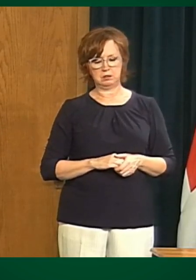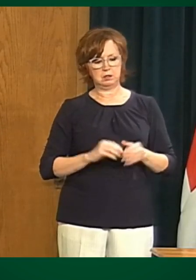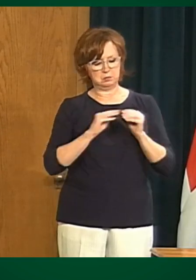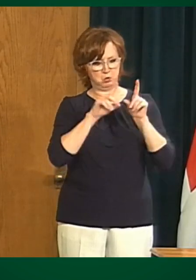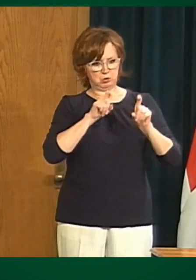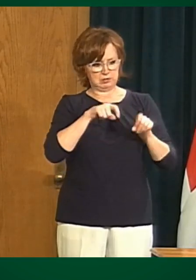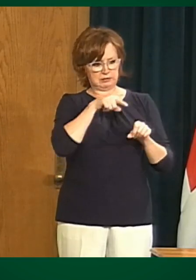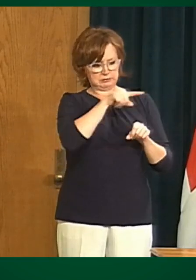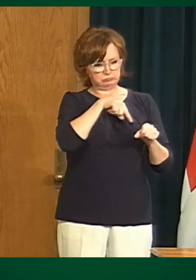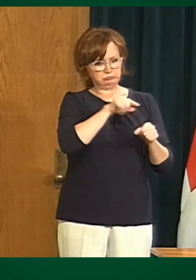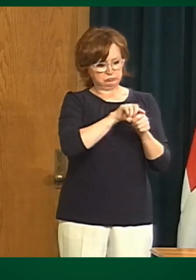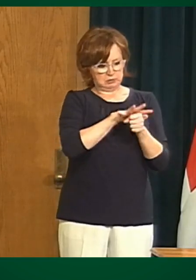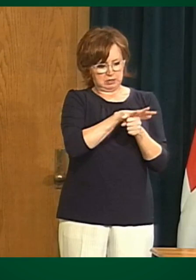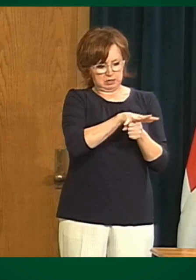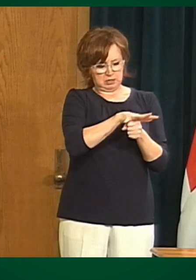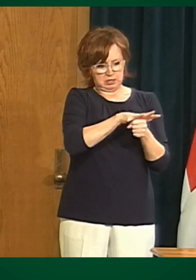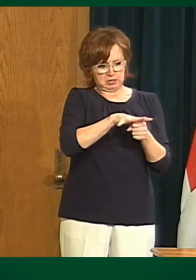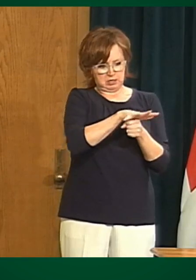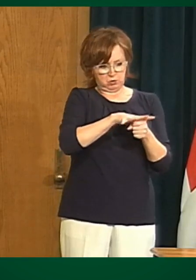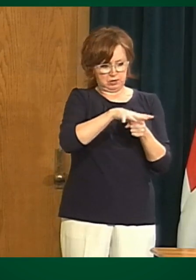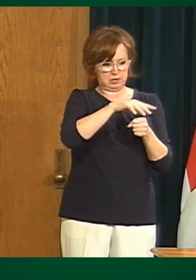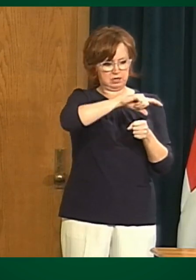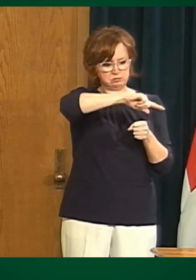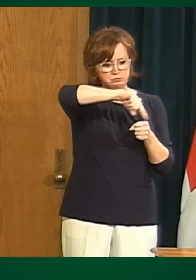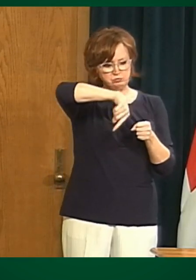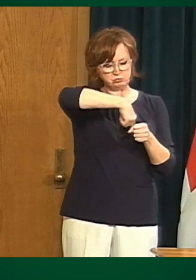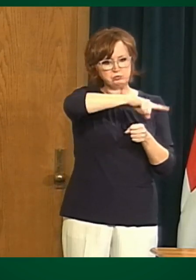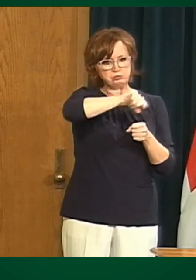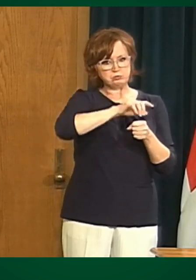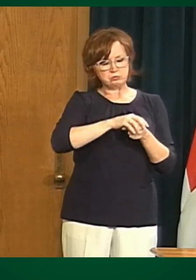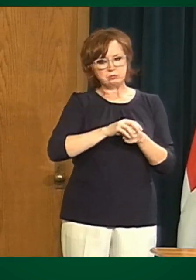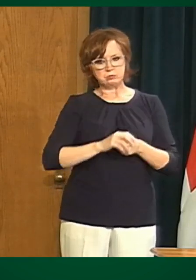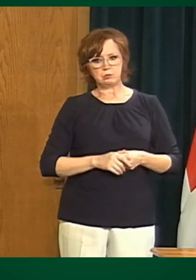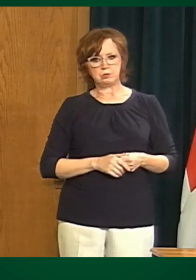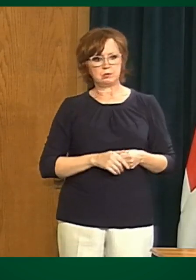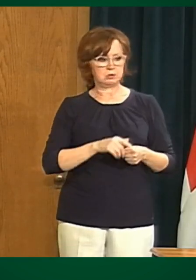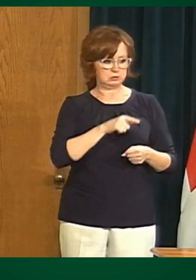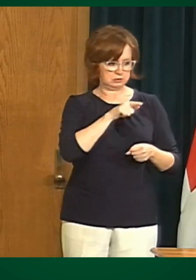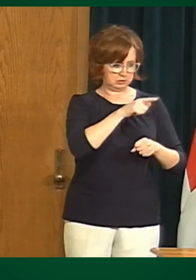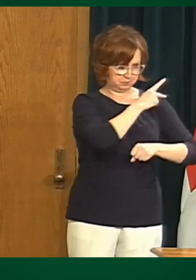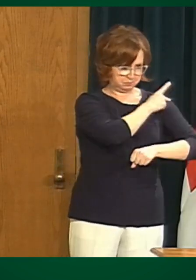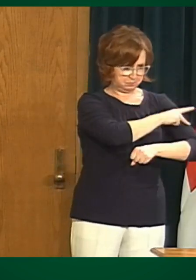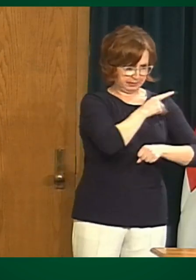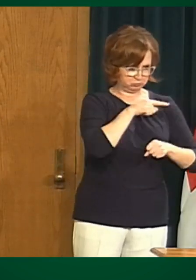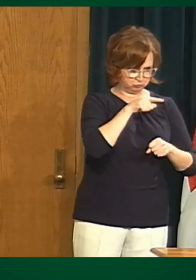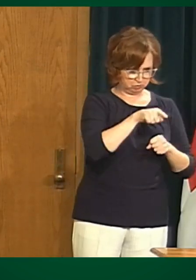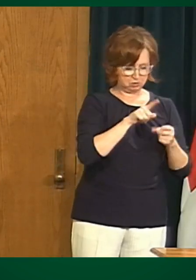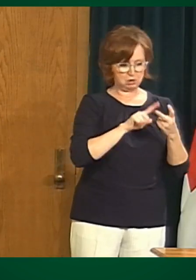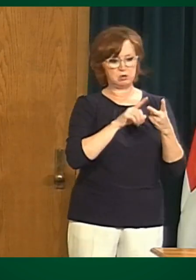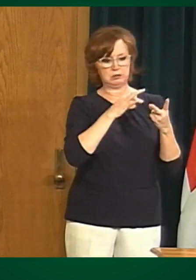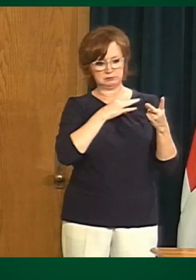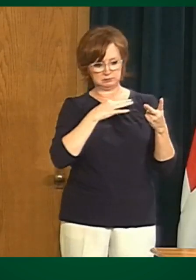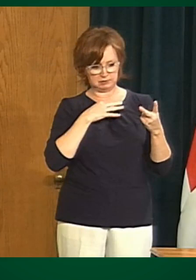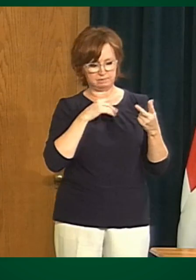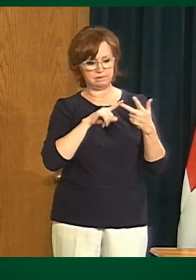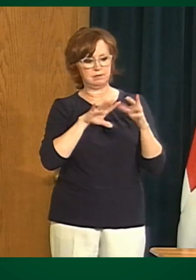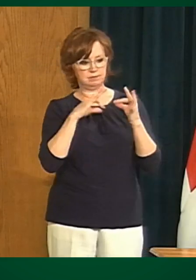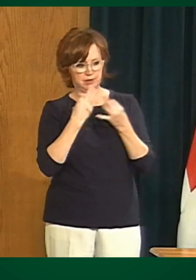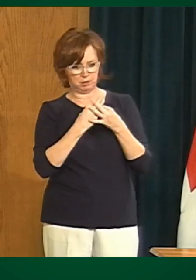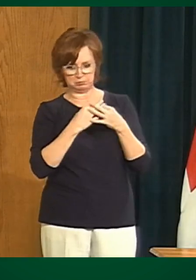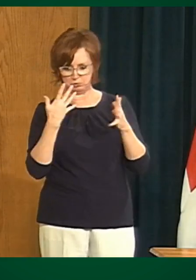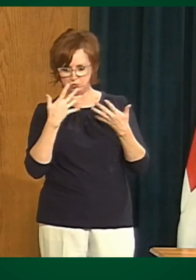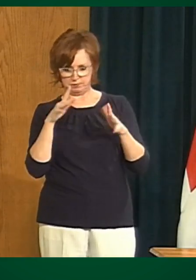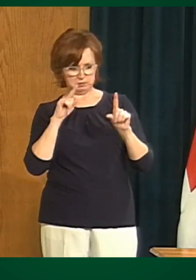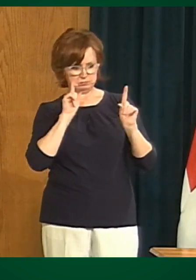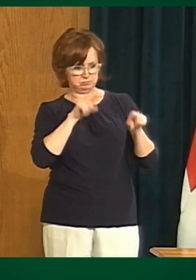that specific area with respect to patients, with respect to staff, with respect to families, people that have been through the hospital